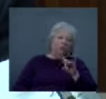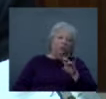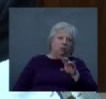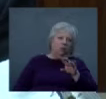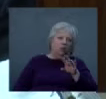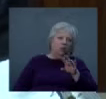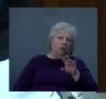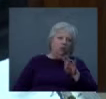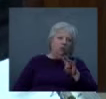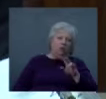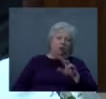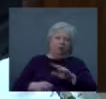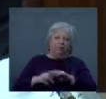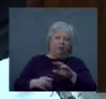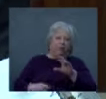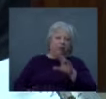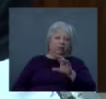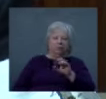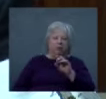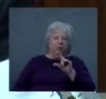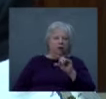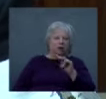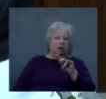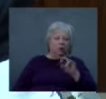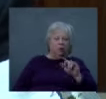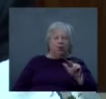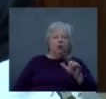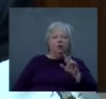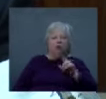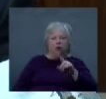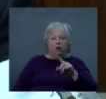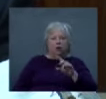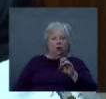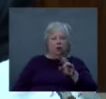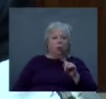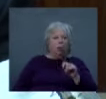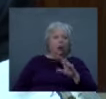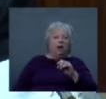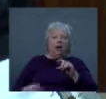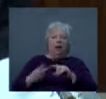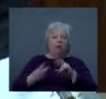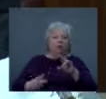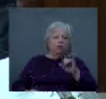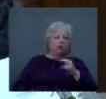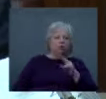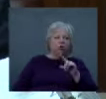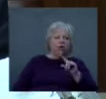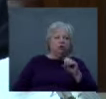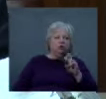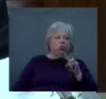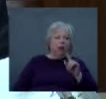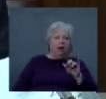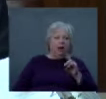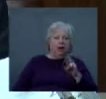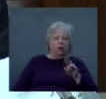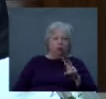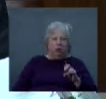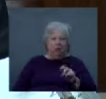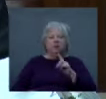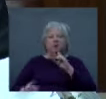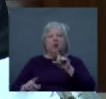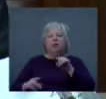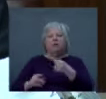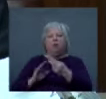498 Ridgeway Drive. An ordinance to declare it impractical and unfeasible to bid, to authorize the city manager to issue a sole search purchase order to